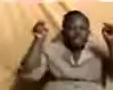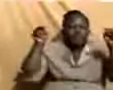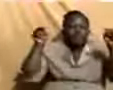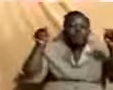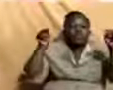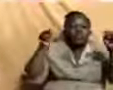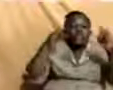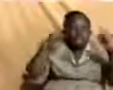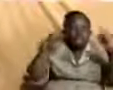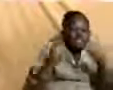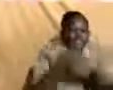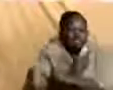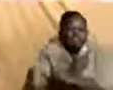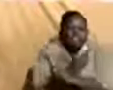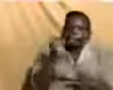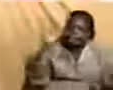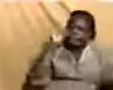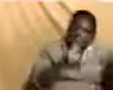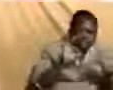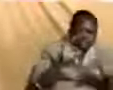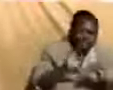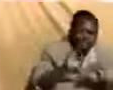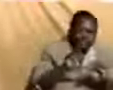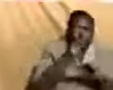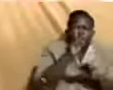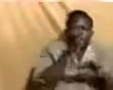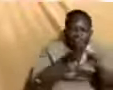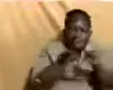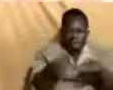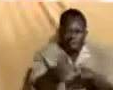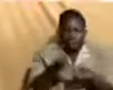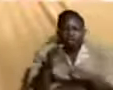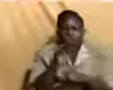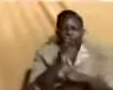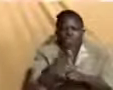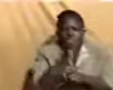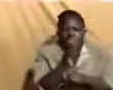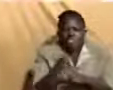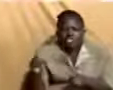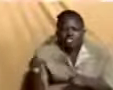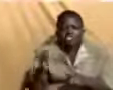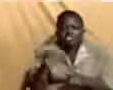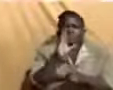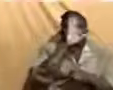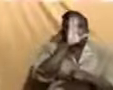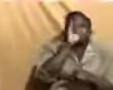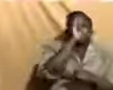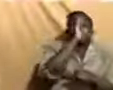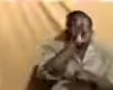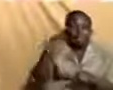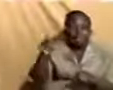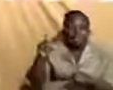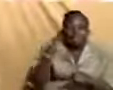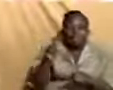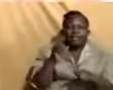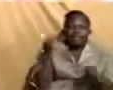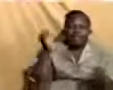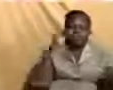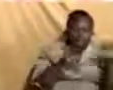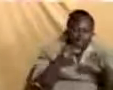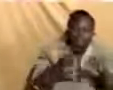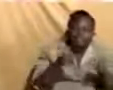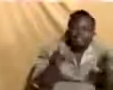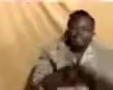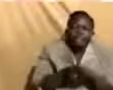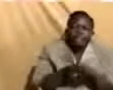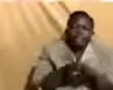10 different ballots, one ballot for each bill. Just like we have 6 different elections in a general election, a voter is given 6